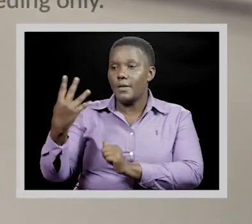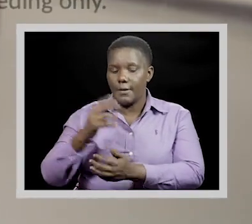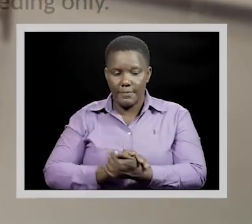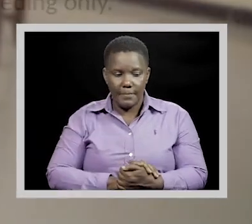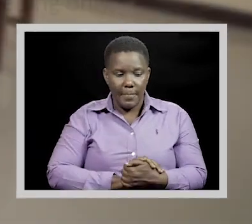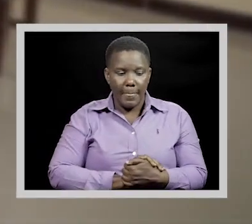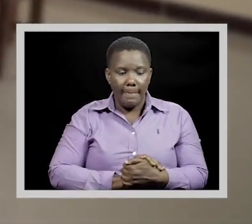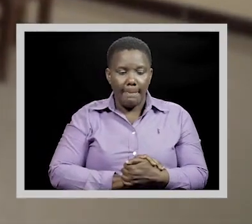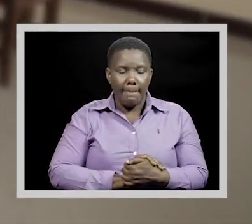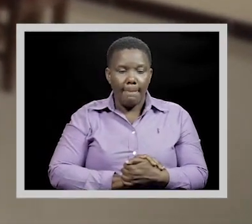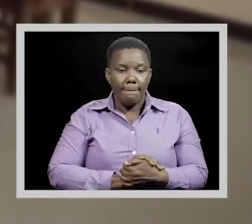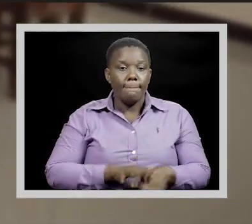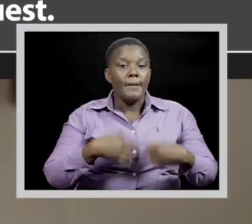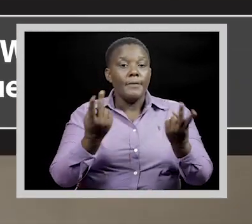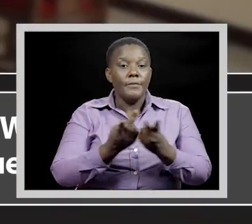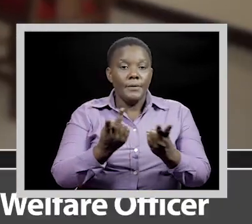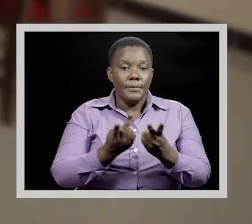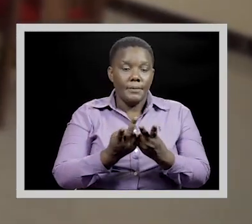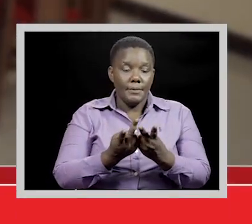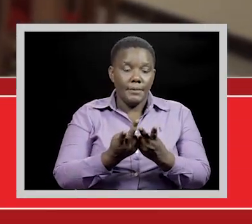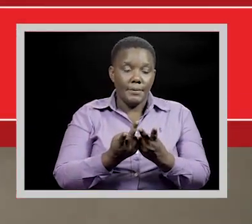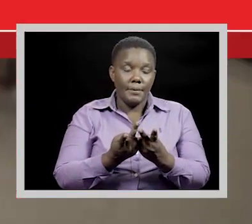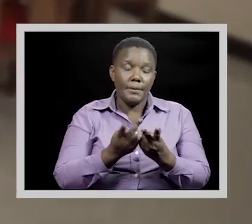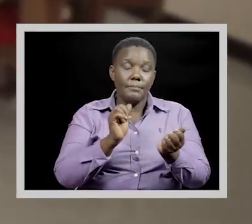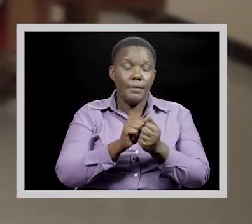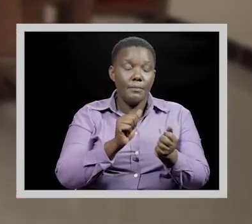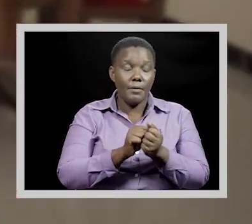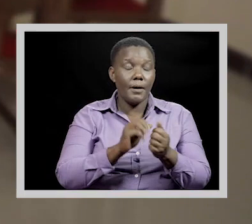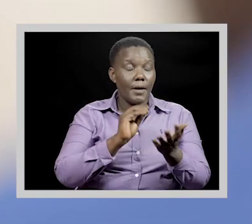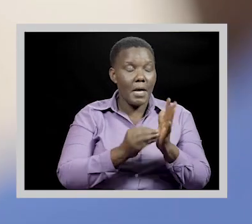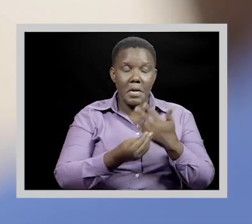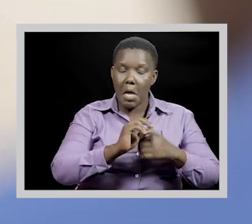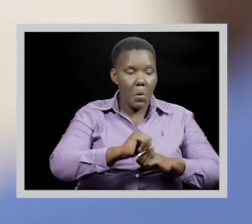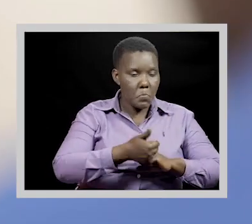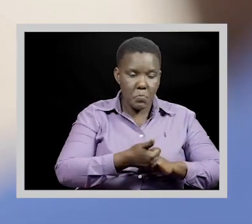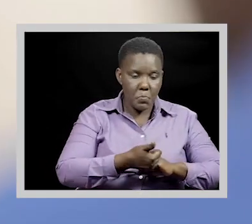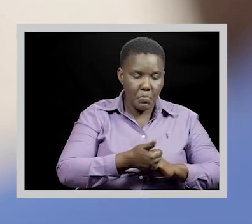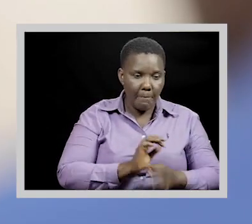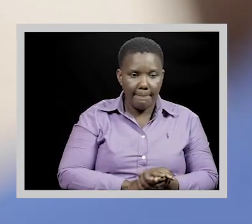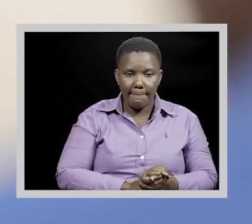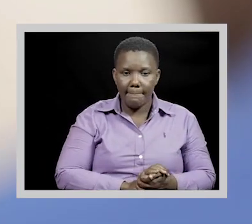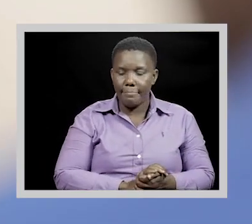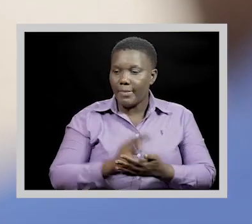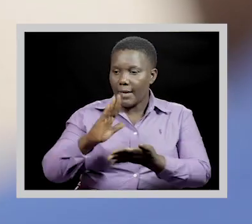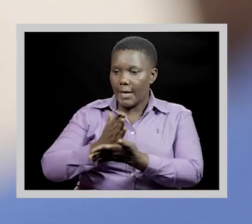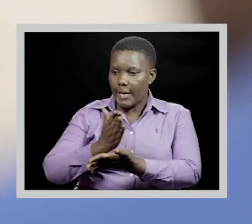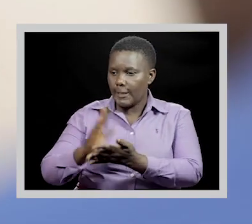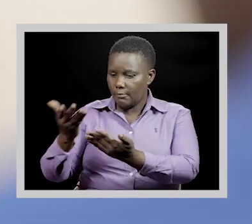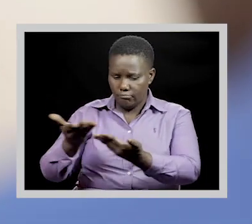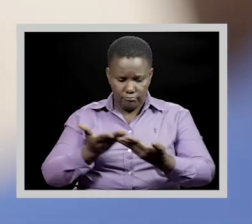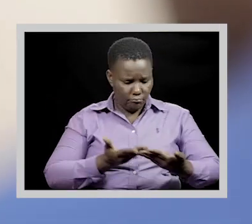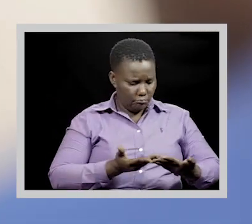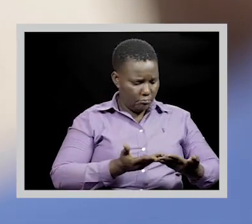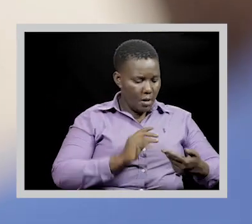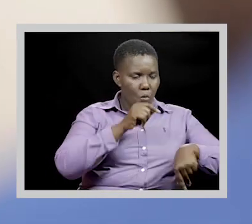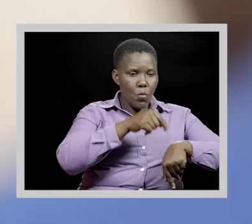days from the day of request. And here are the don'ts. Never receive the case